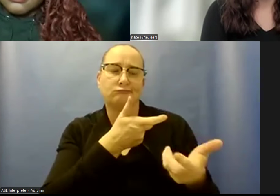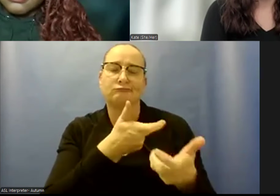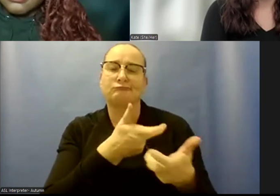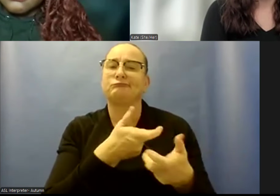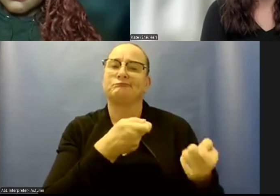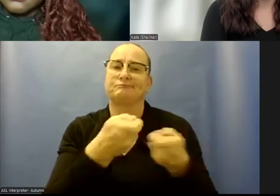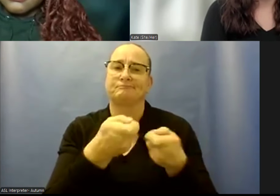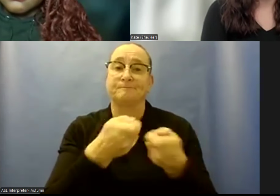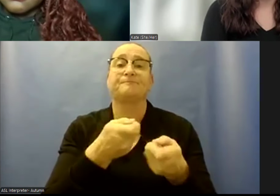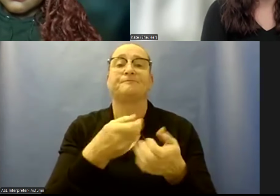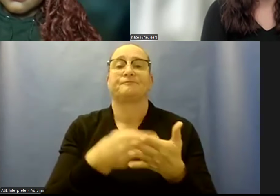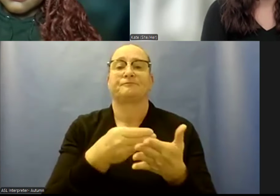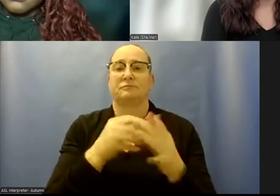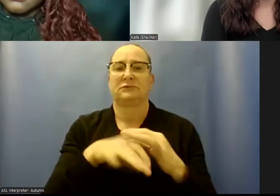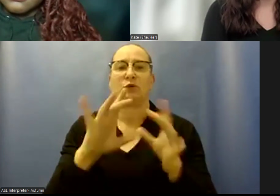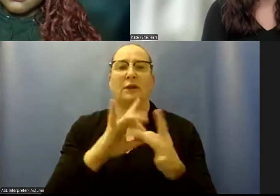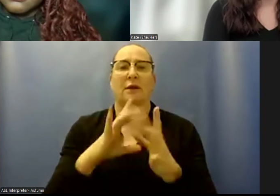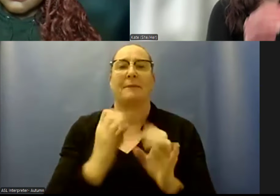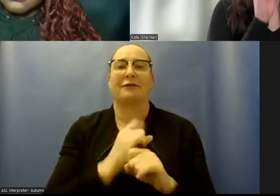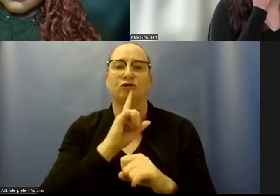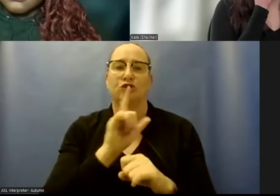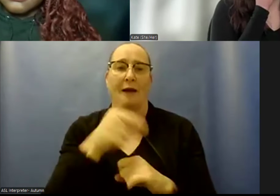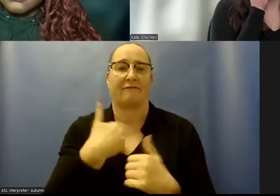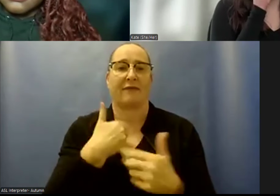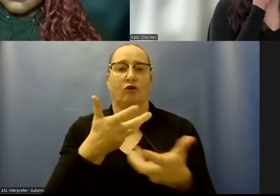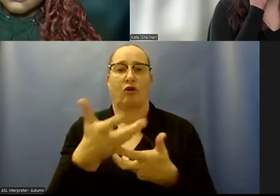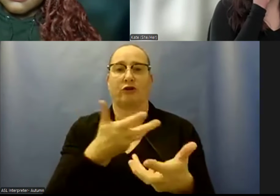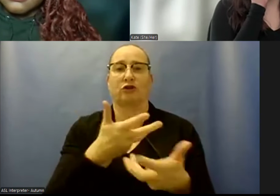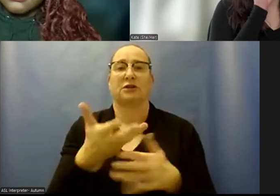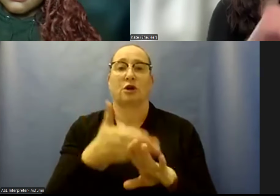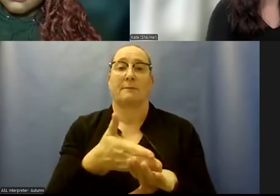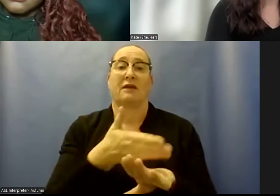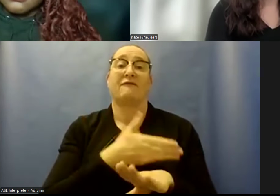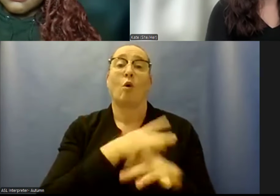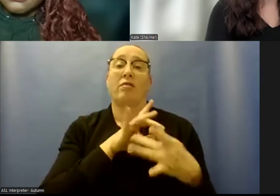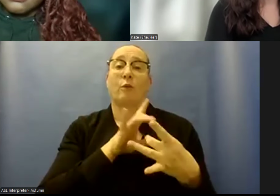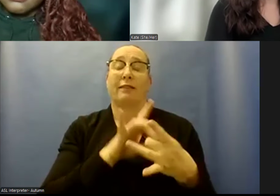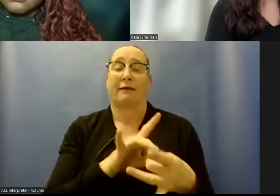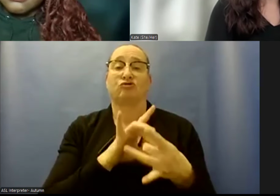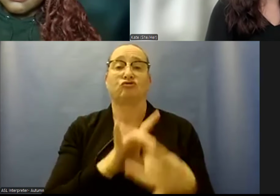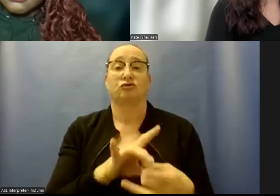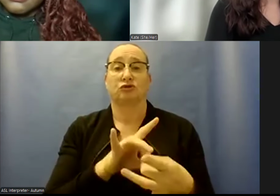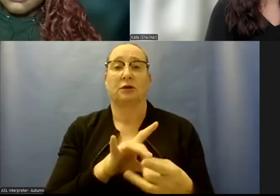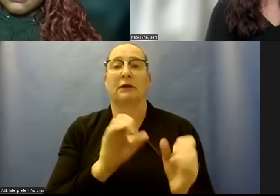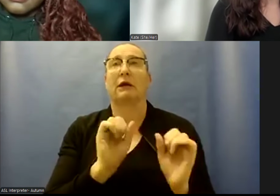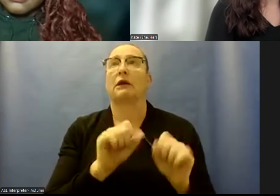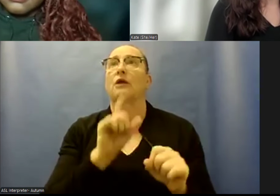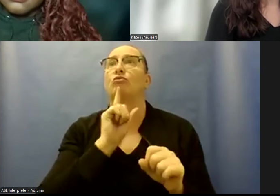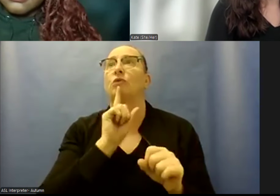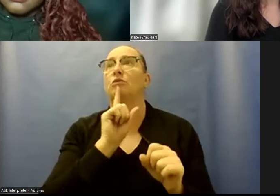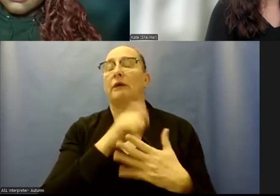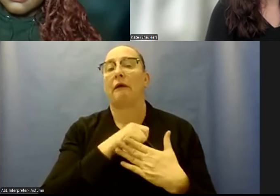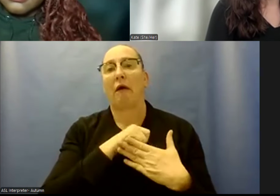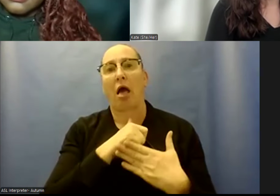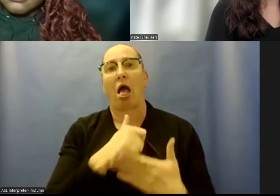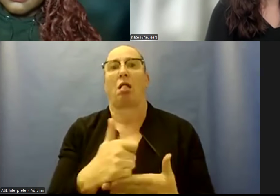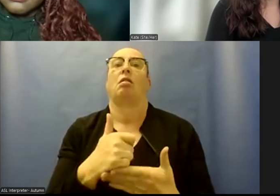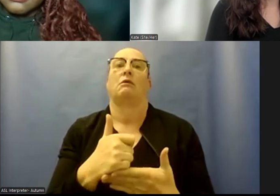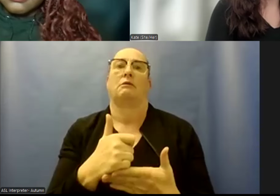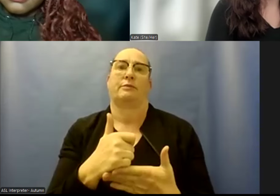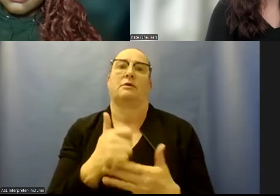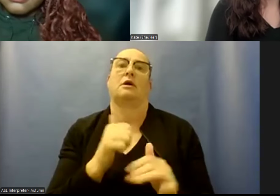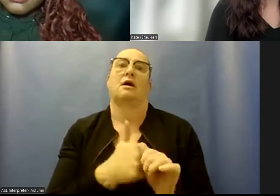in our relationship? And making sure you have that conversation before the relationship can really, really help